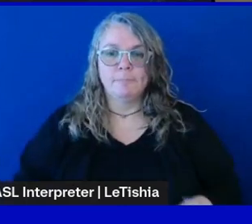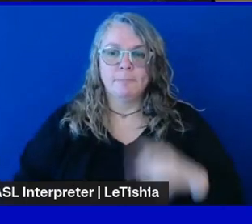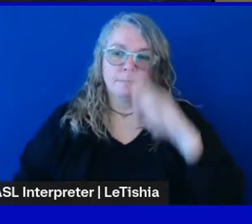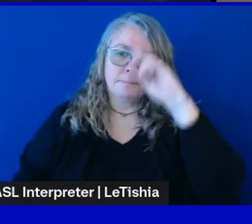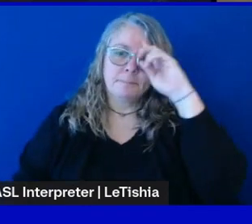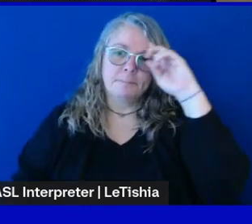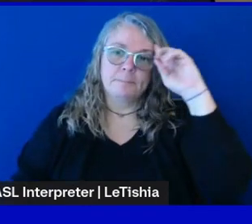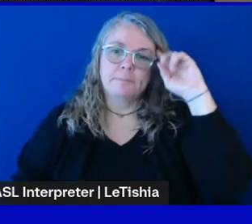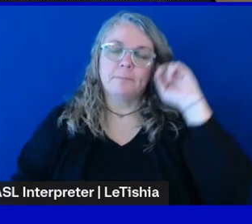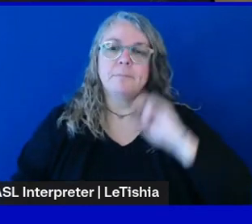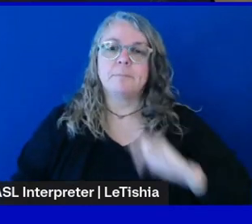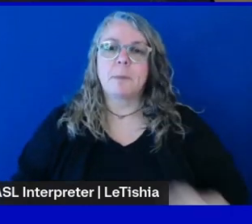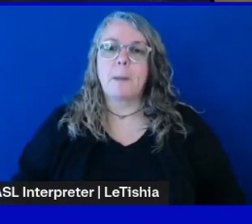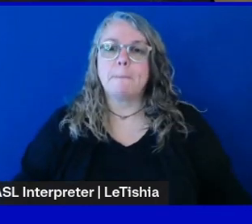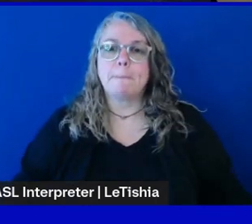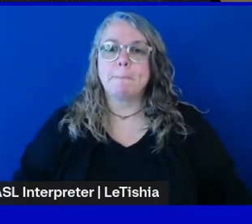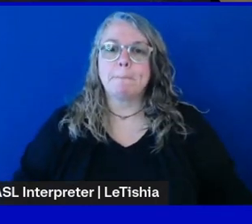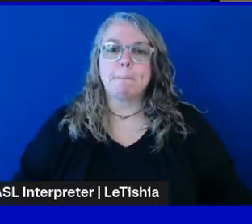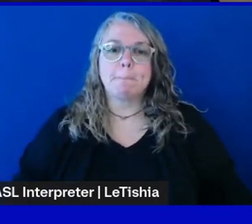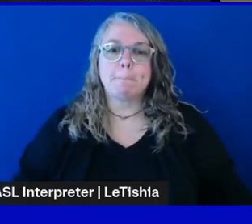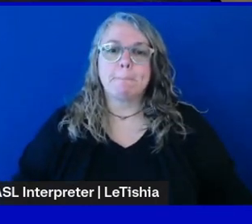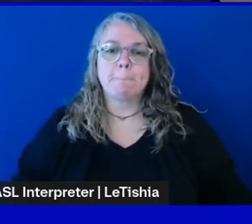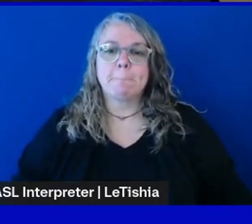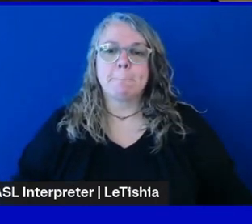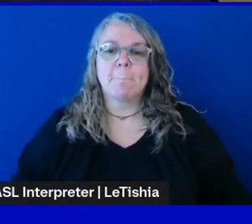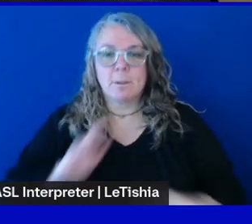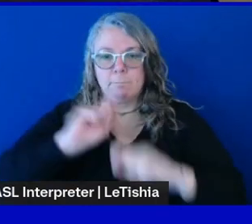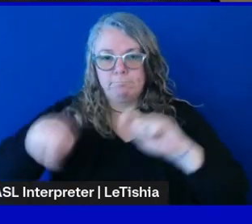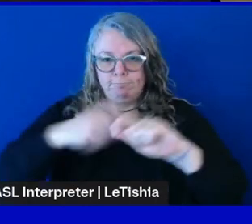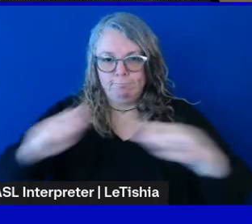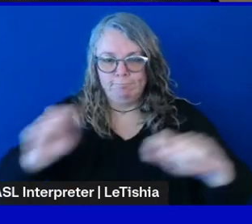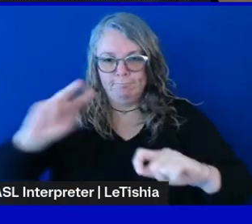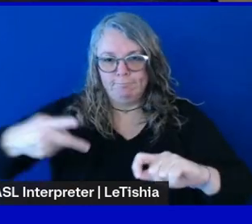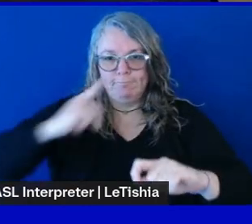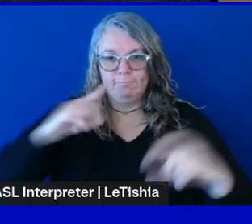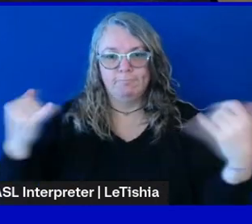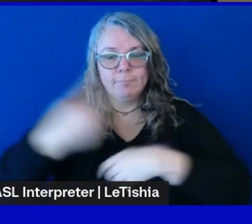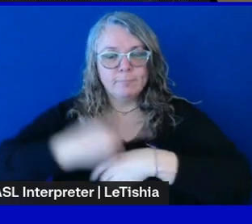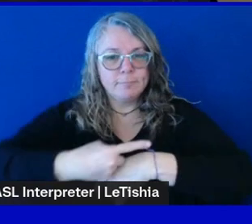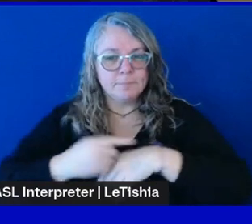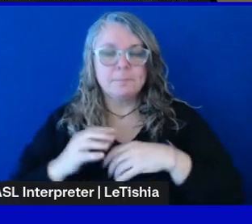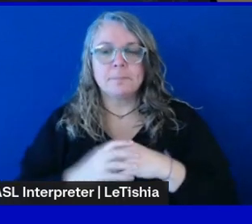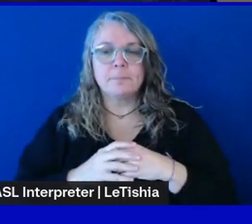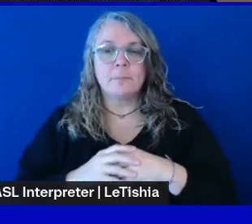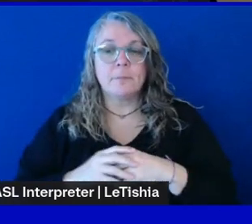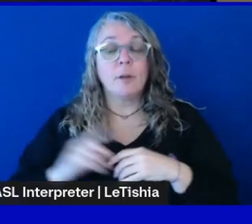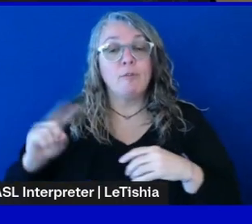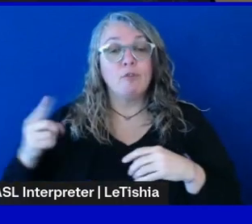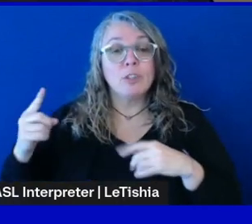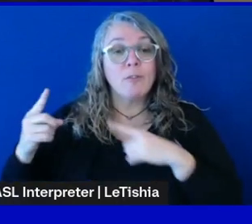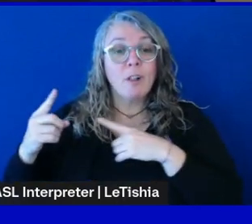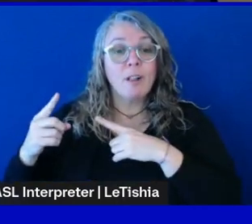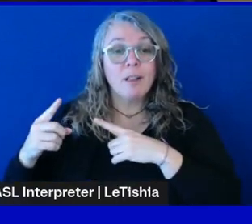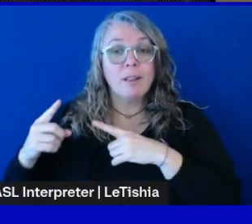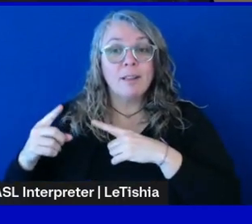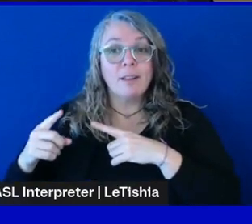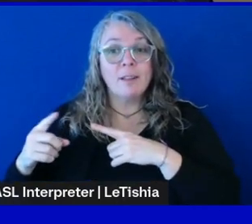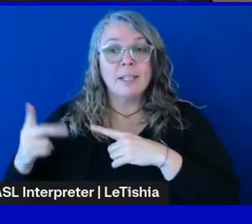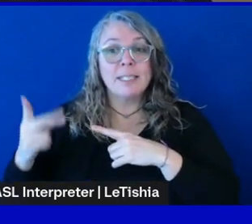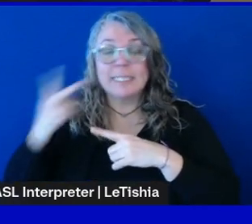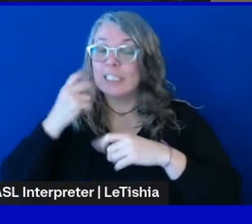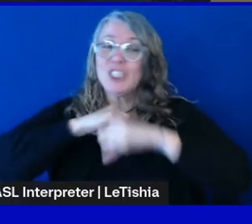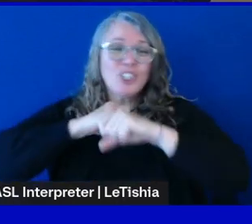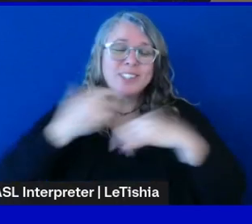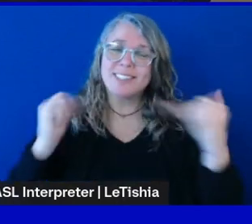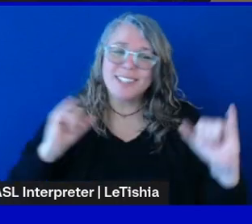go. So just to kind of wrap things up for today, first of all, as we've seen, security is still